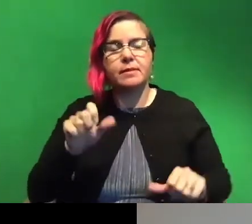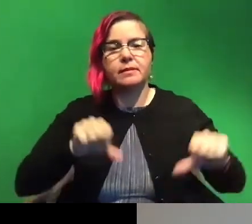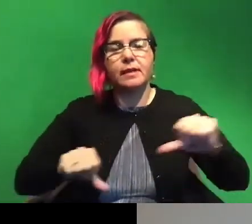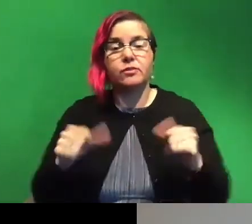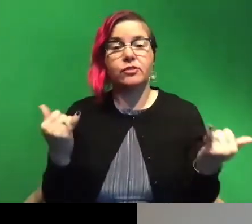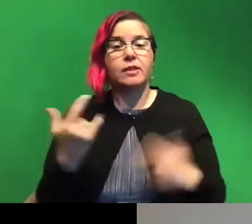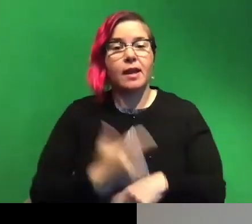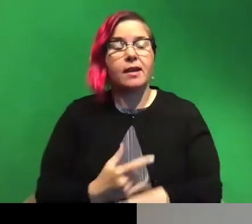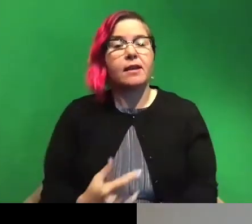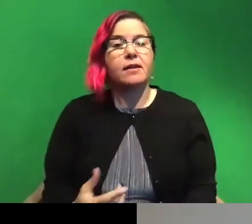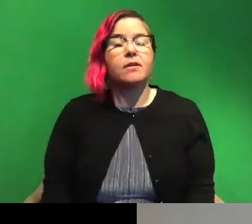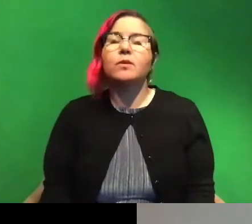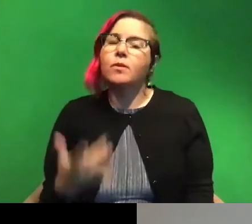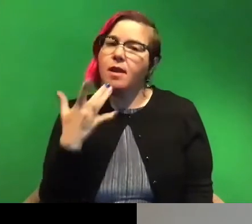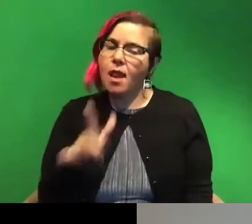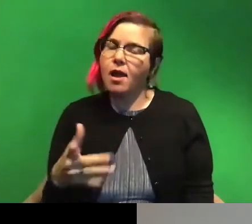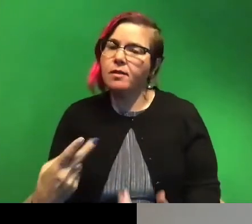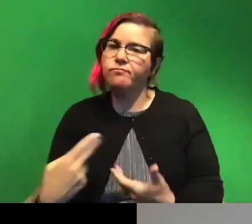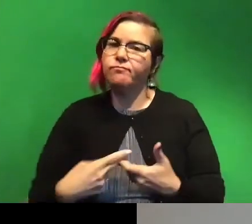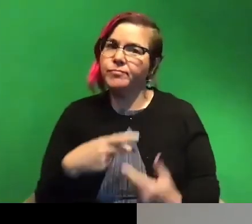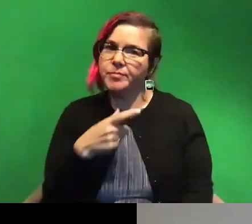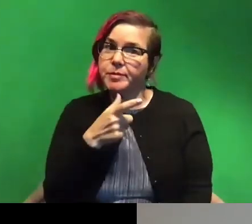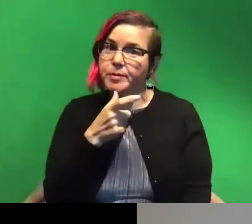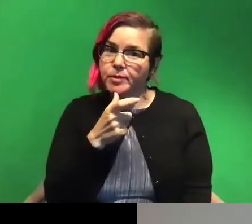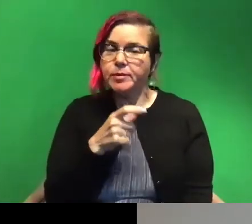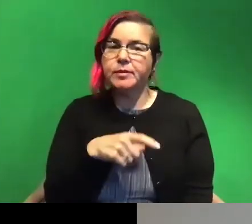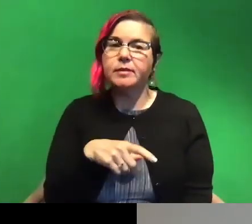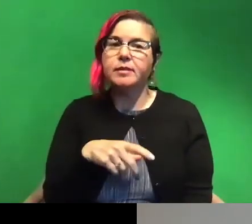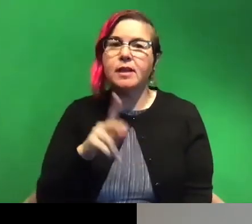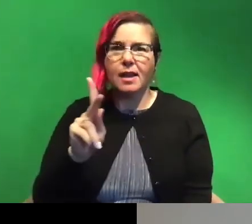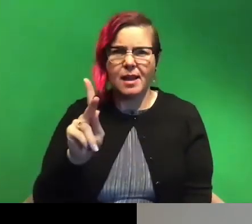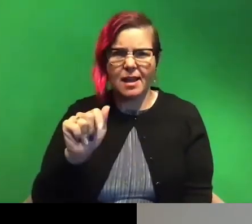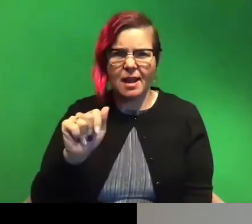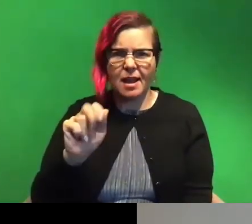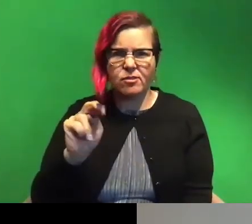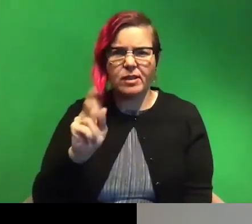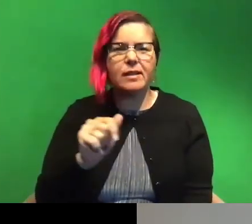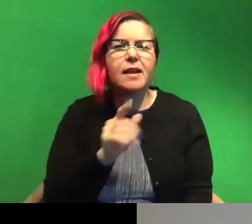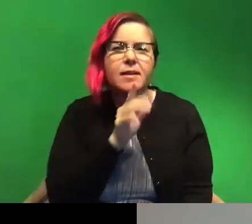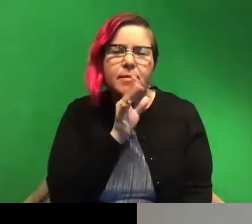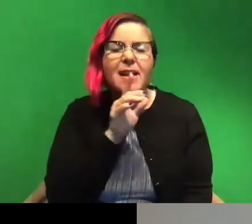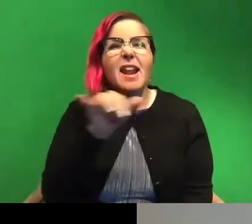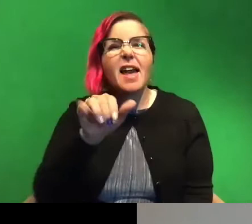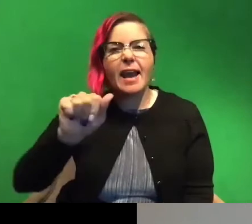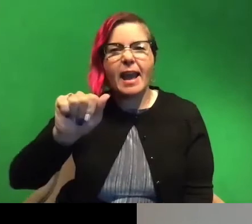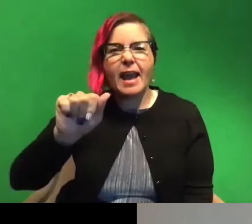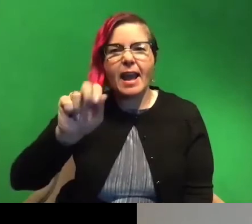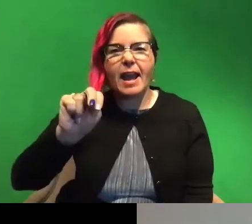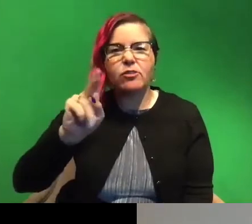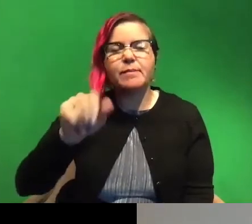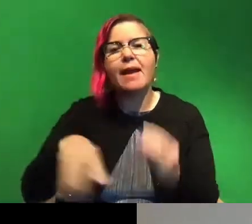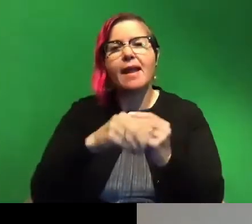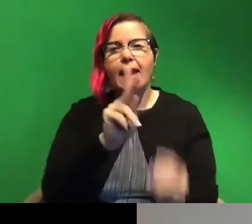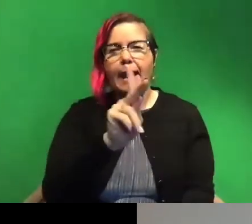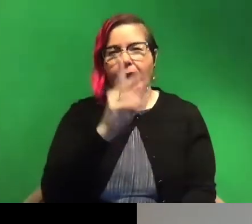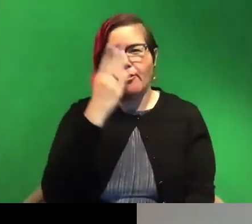today we are so lucky to be joined by, is Kandrea the way we say your name? Kandrea. It's like Andrea with a K in the front. Okay, perfect.